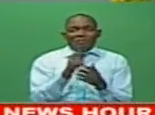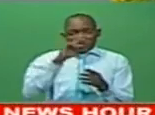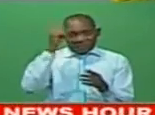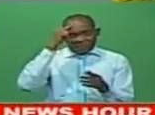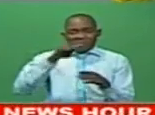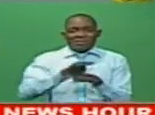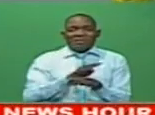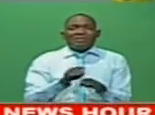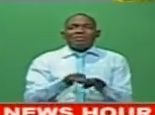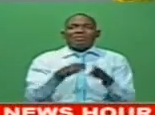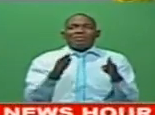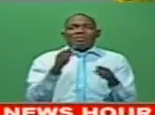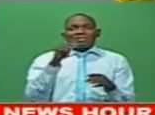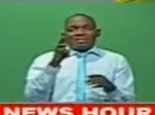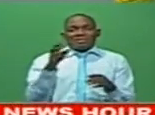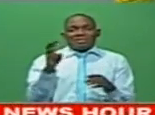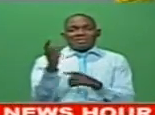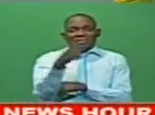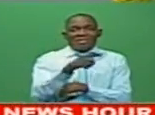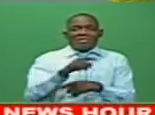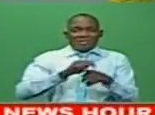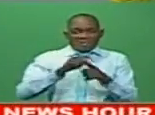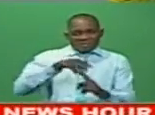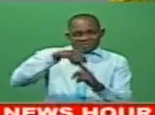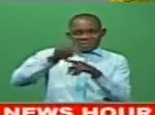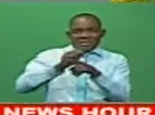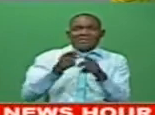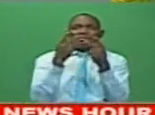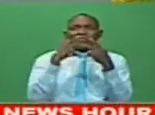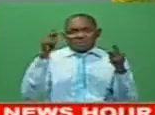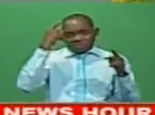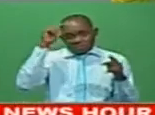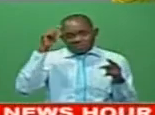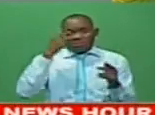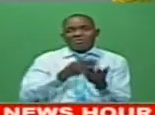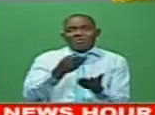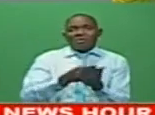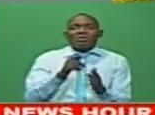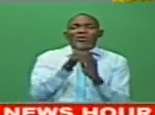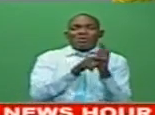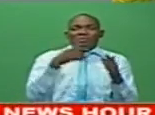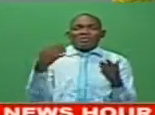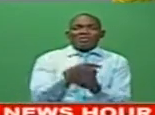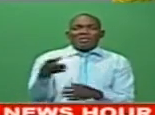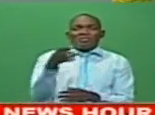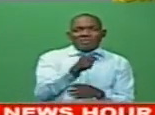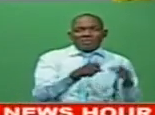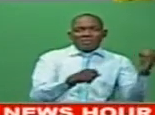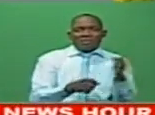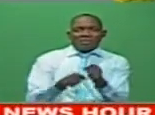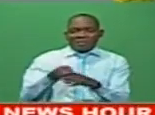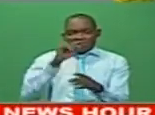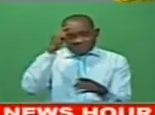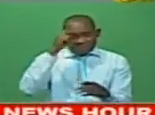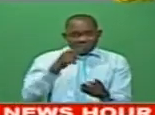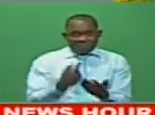transactions, opening a six-day special training session on Public Procurement Act for newly appointees in the government.